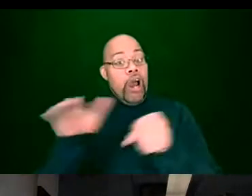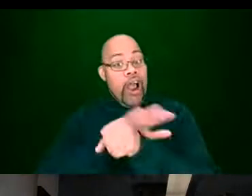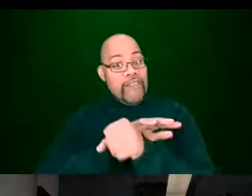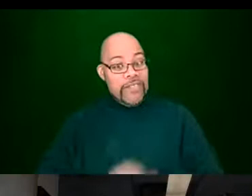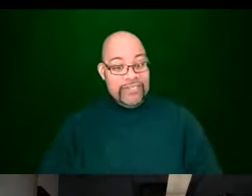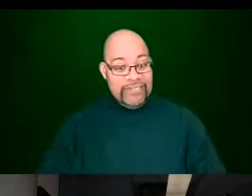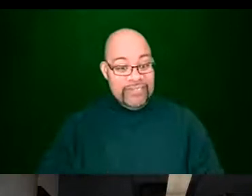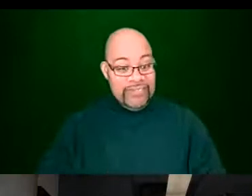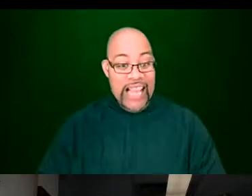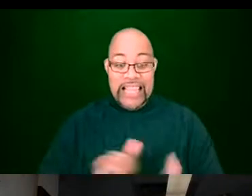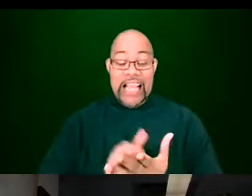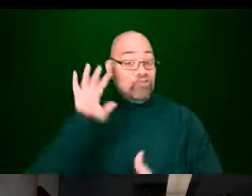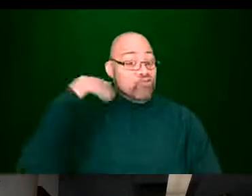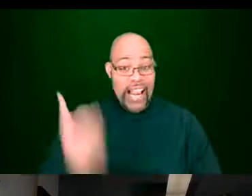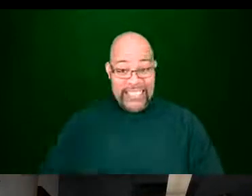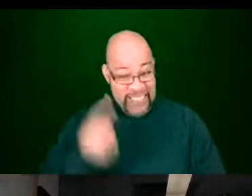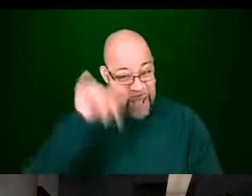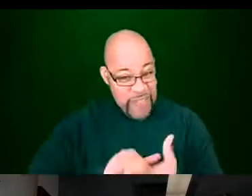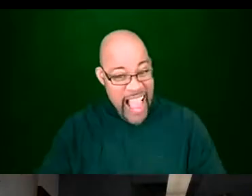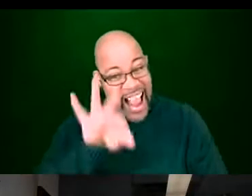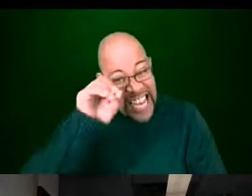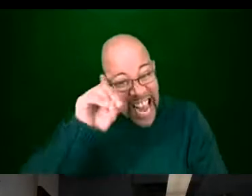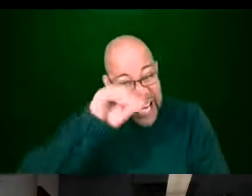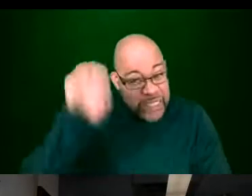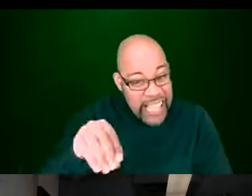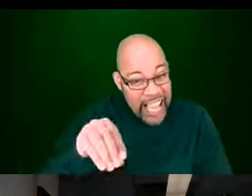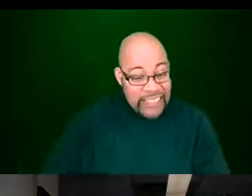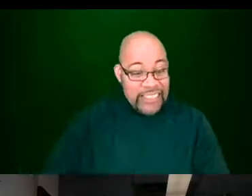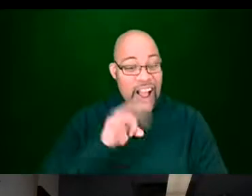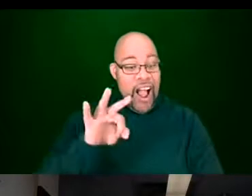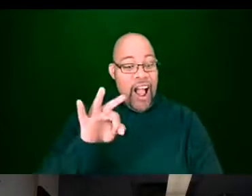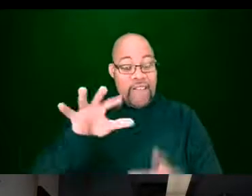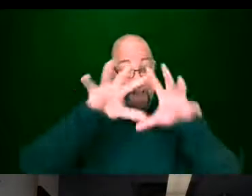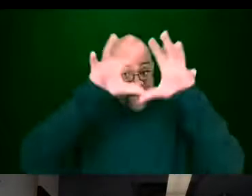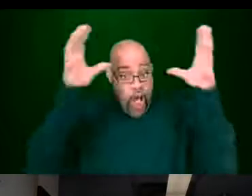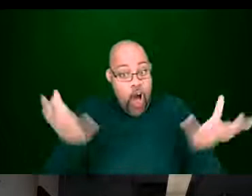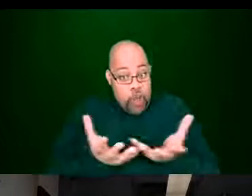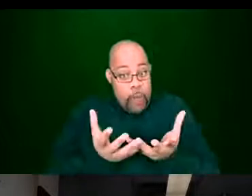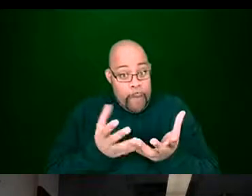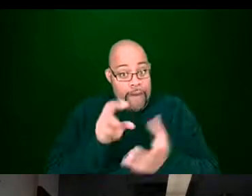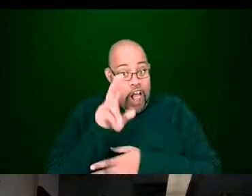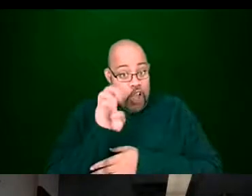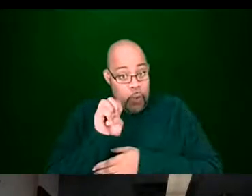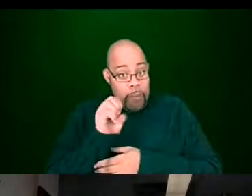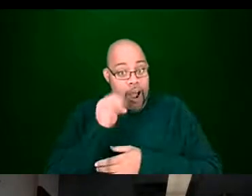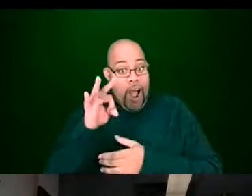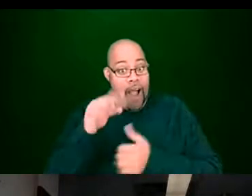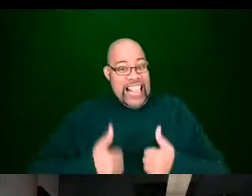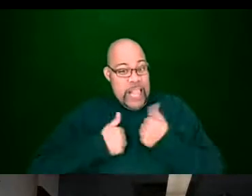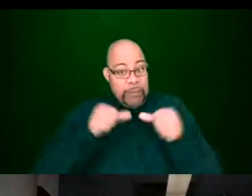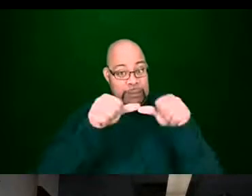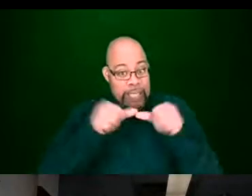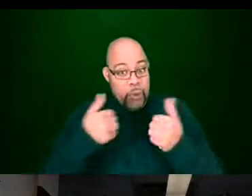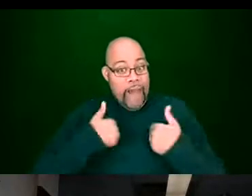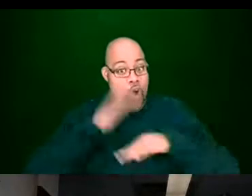And that's kind of crazy to think about. 90% of the volume of livable space that we